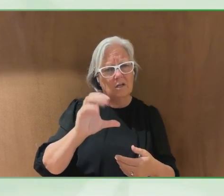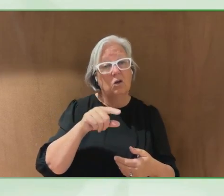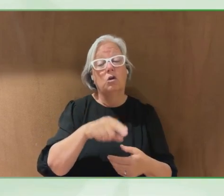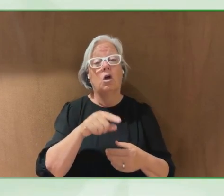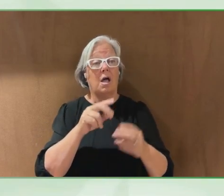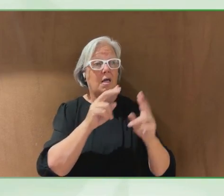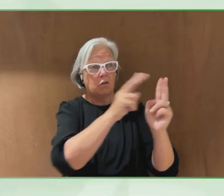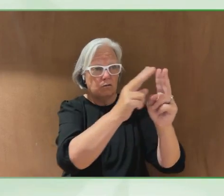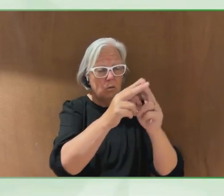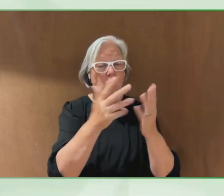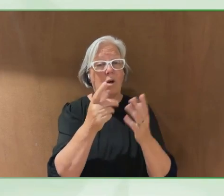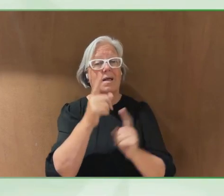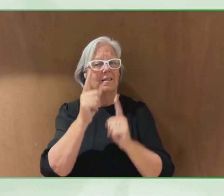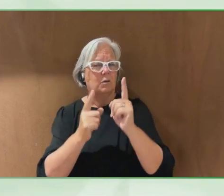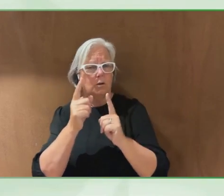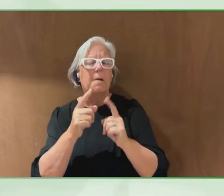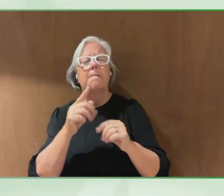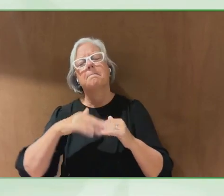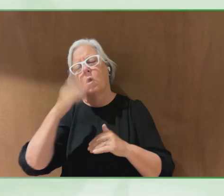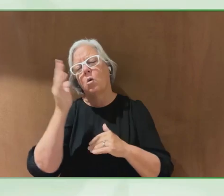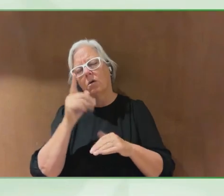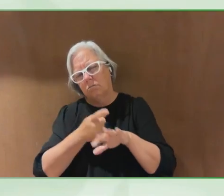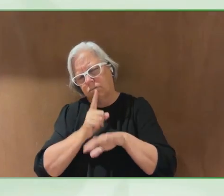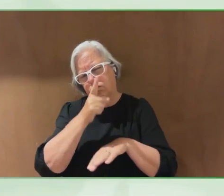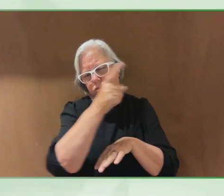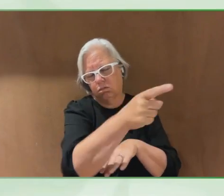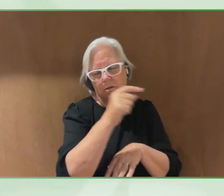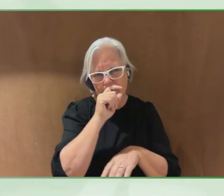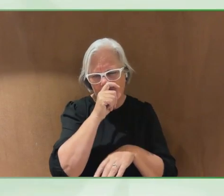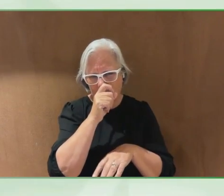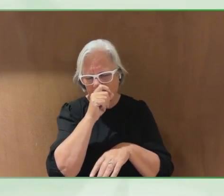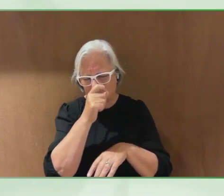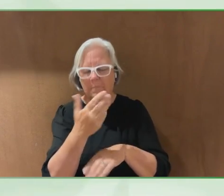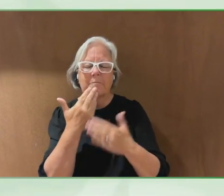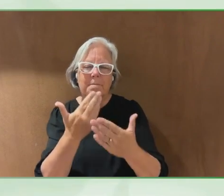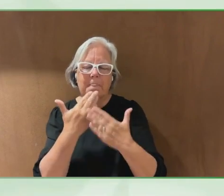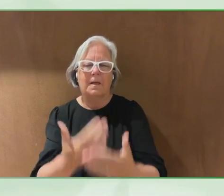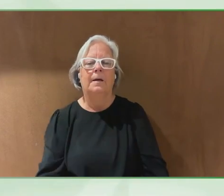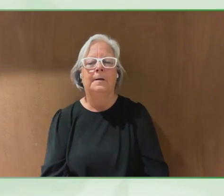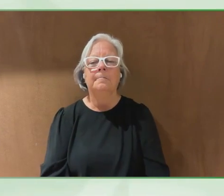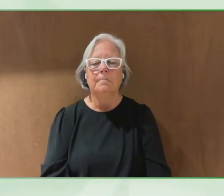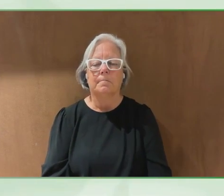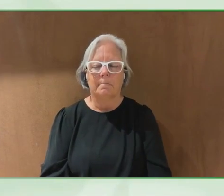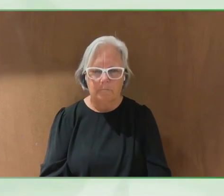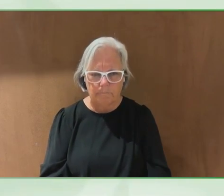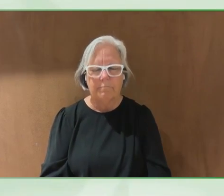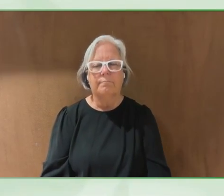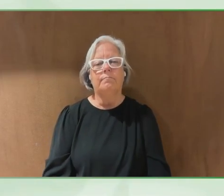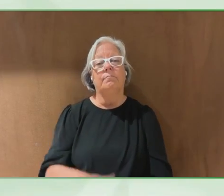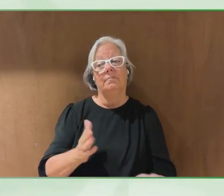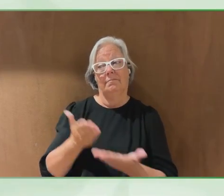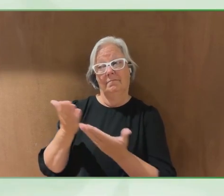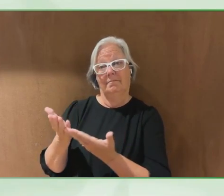but primarily in rural Pakistan. Thank you. Thank you so much. Our next speaker is